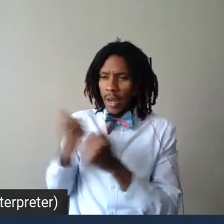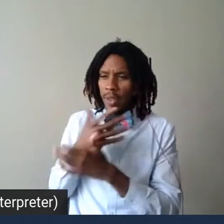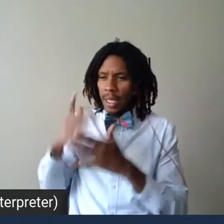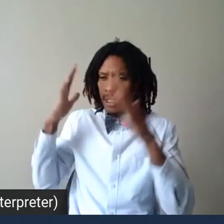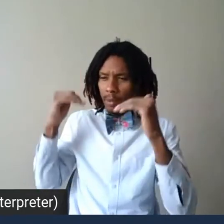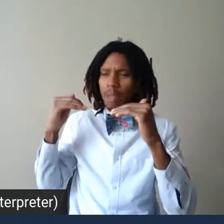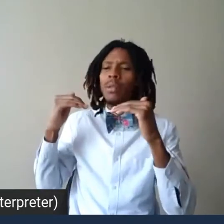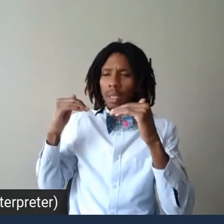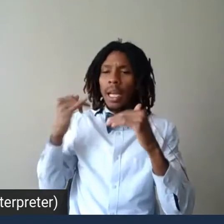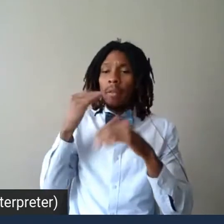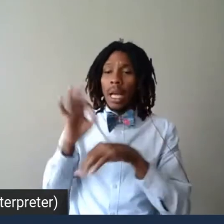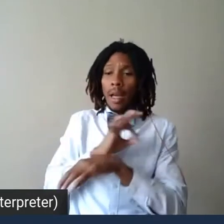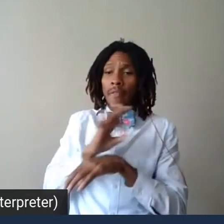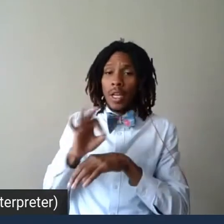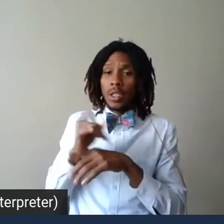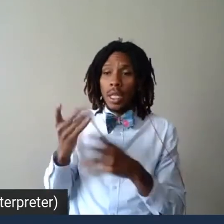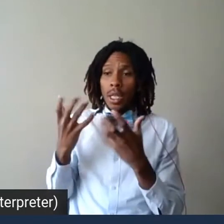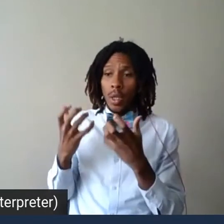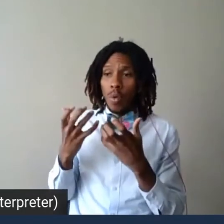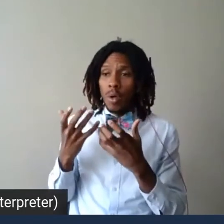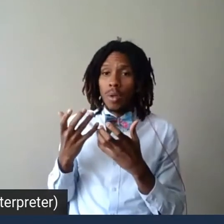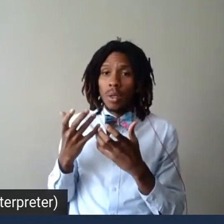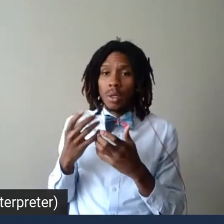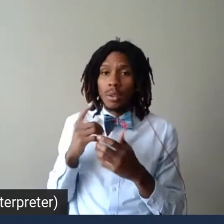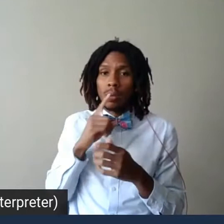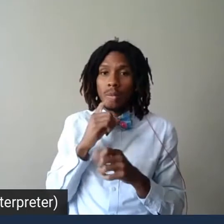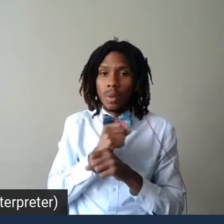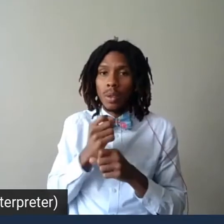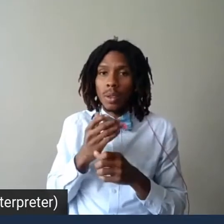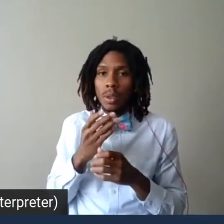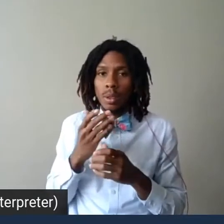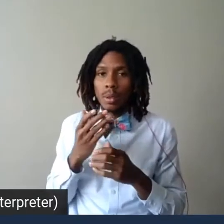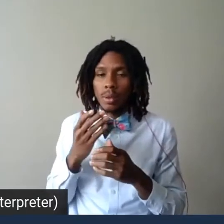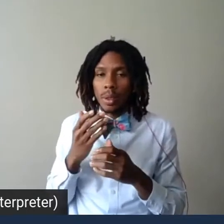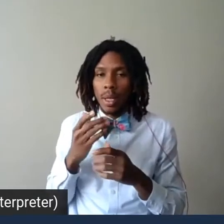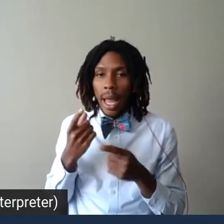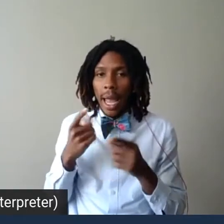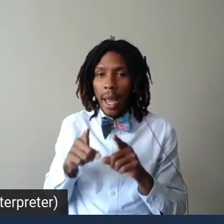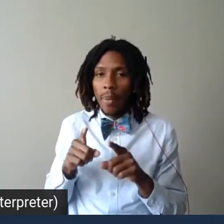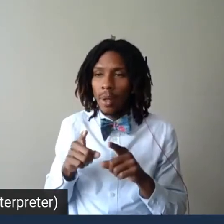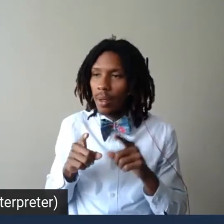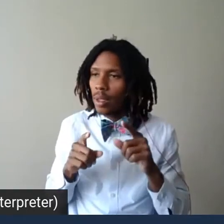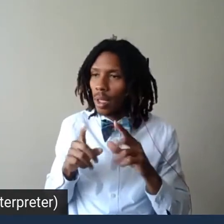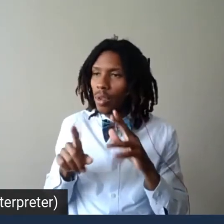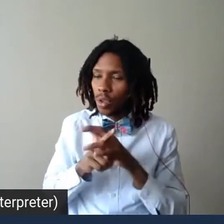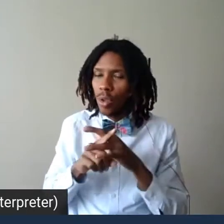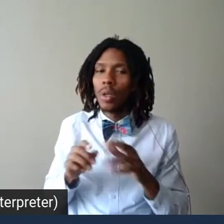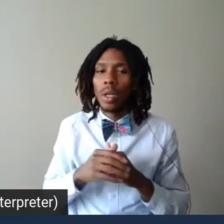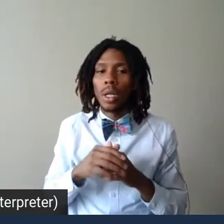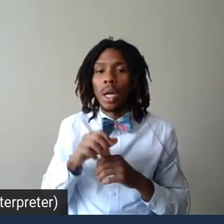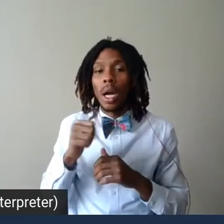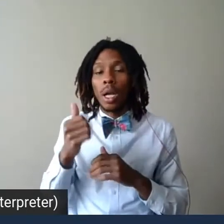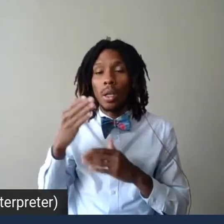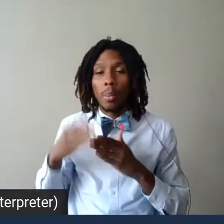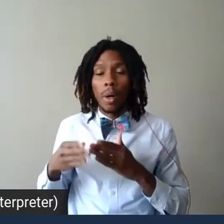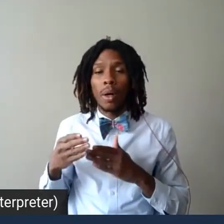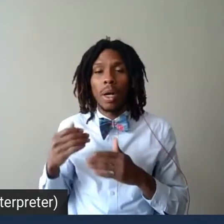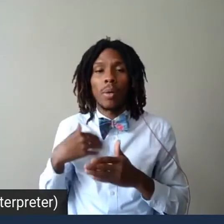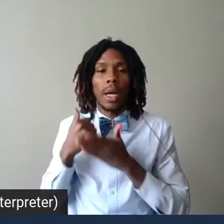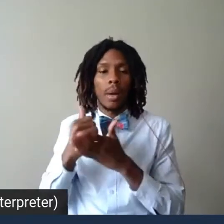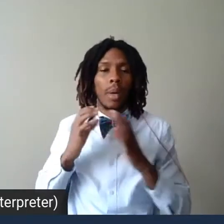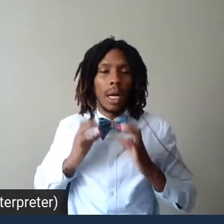if the functionality that they're wanting to build is present over there. And of course, the other side of things is we also help